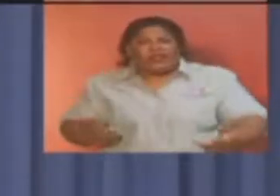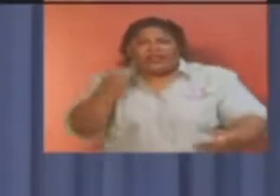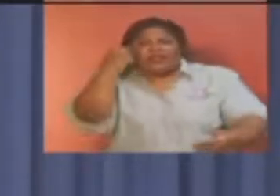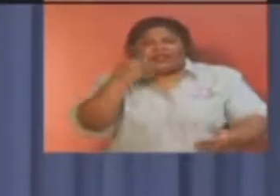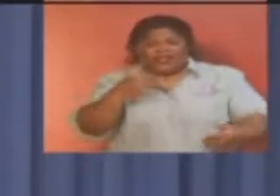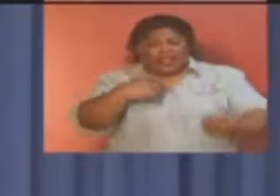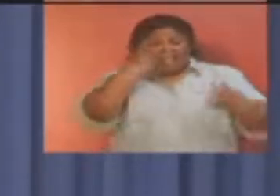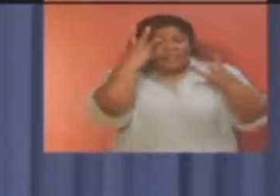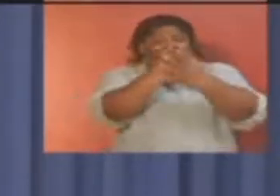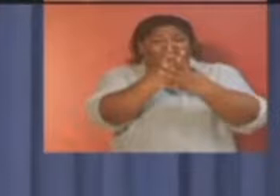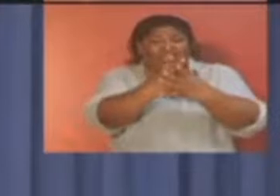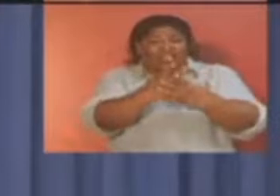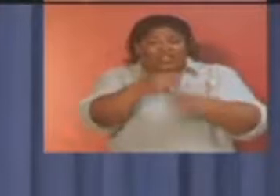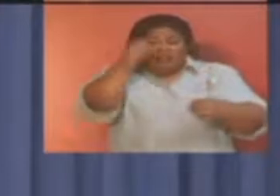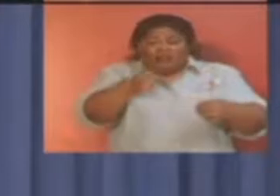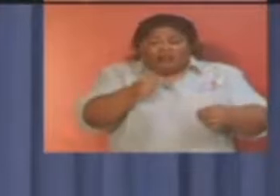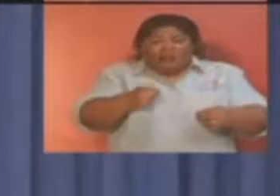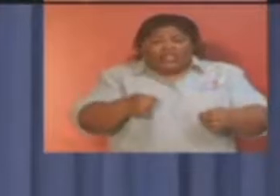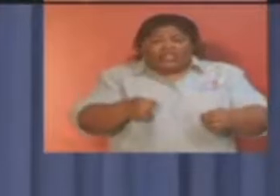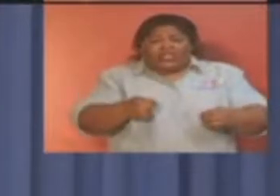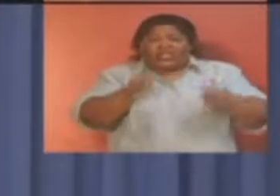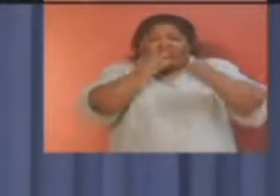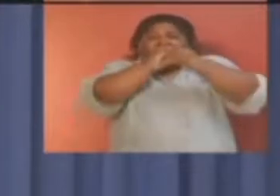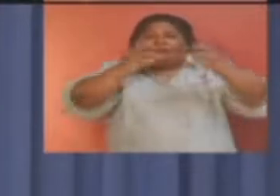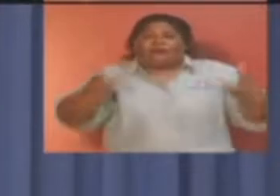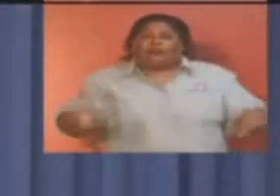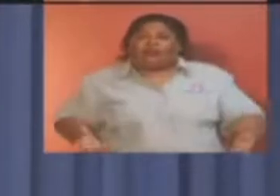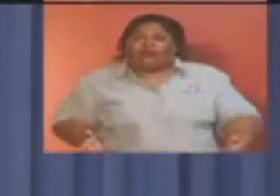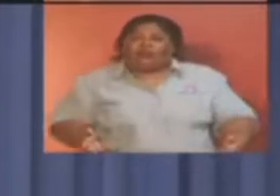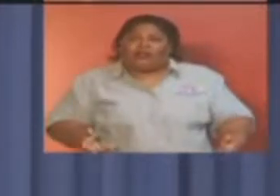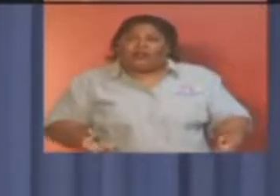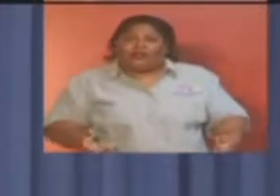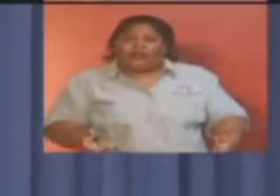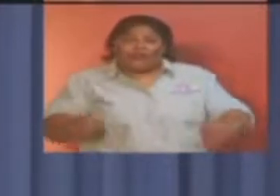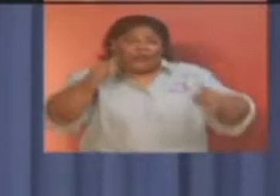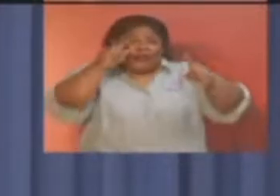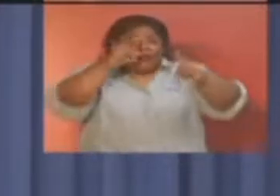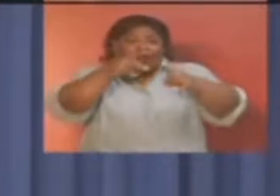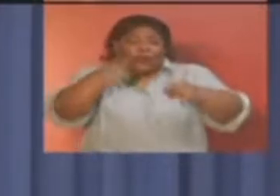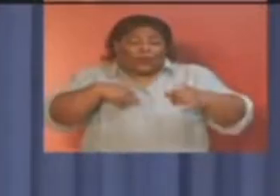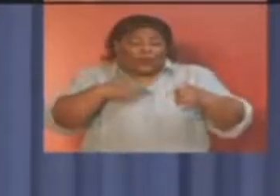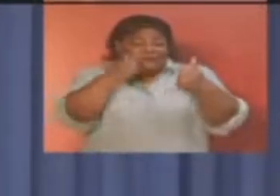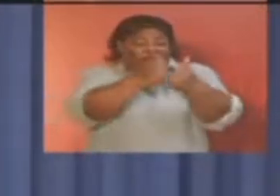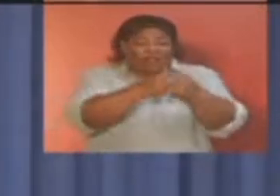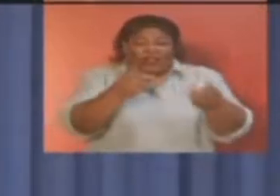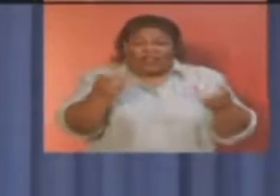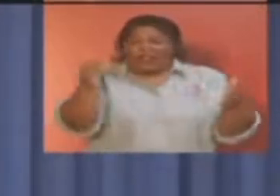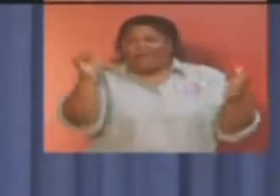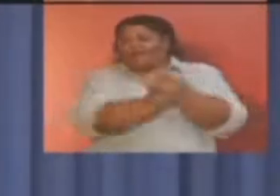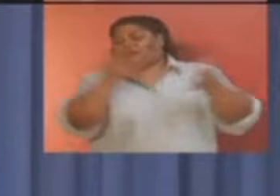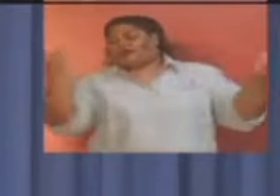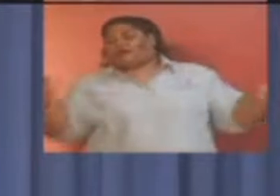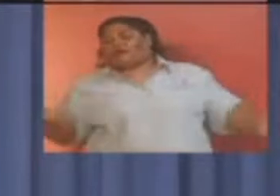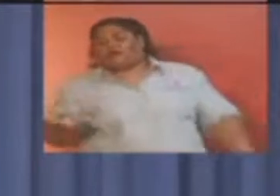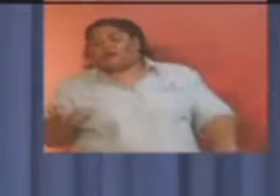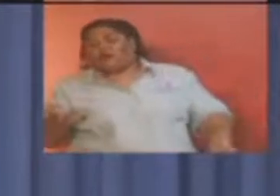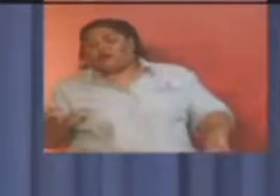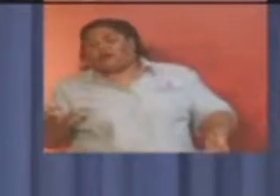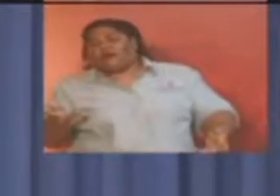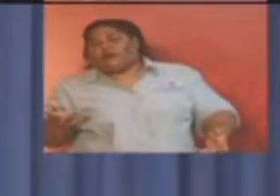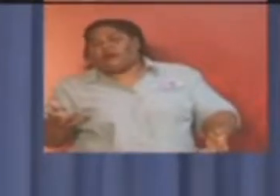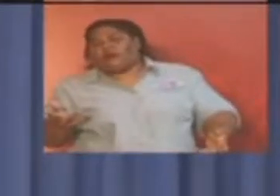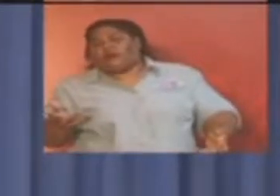them and no courthouse to try them. So it's not feasible to go down that road. The road we have to go down if we are to